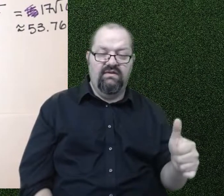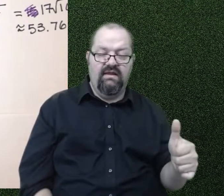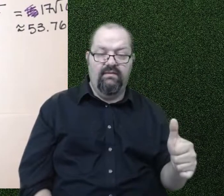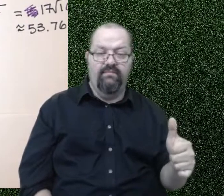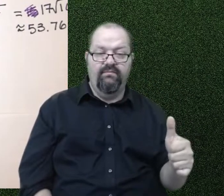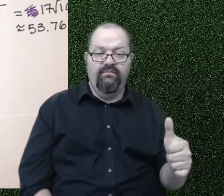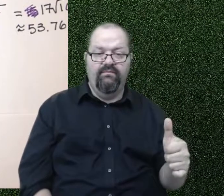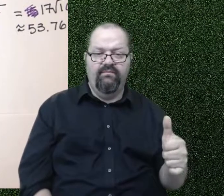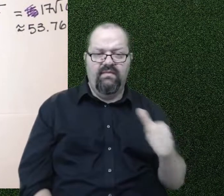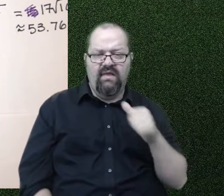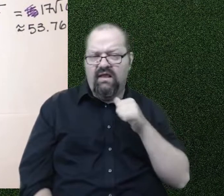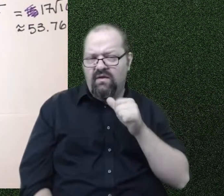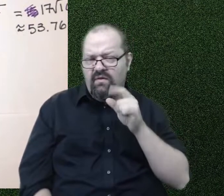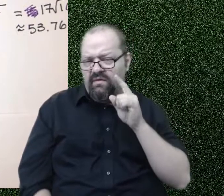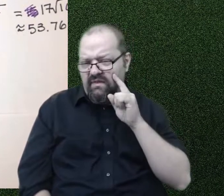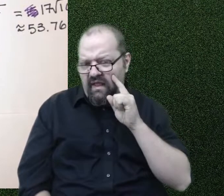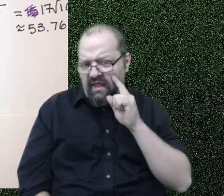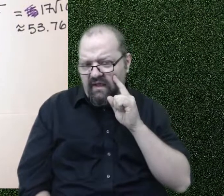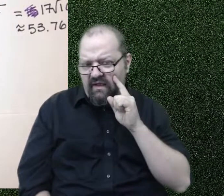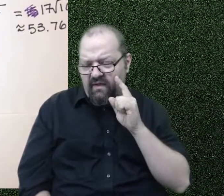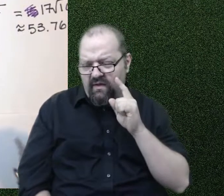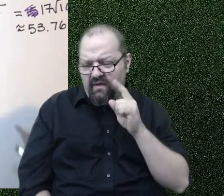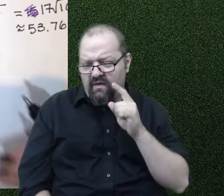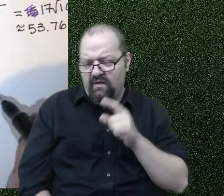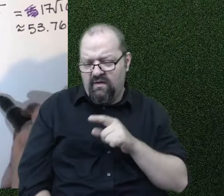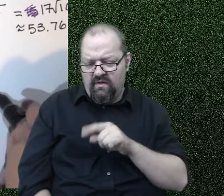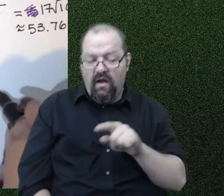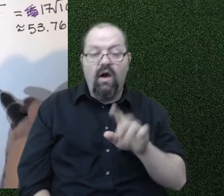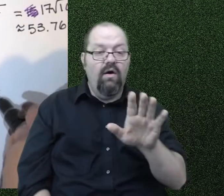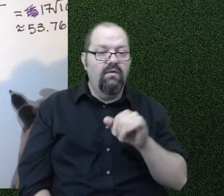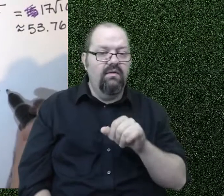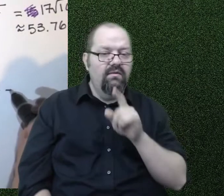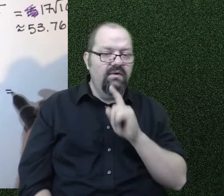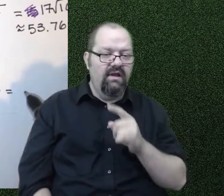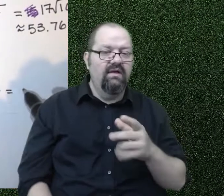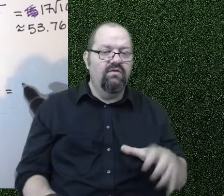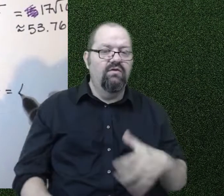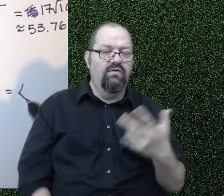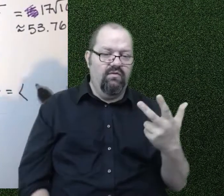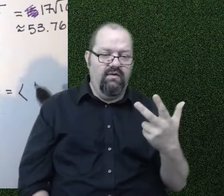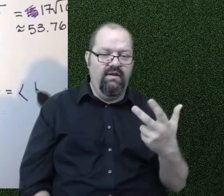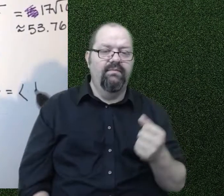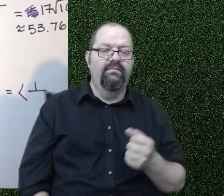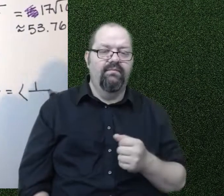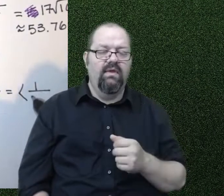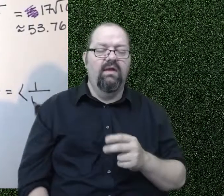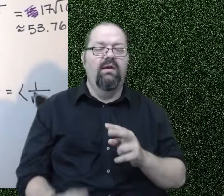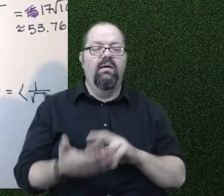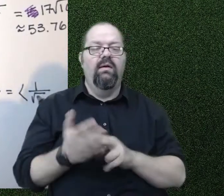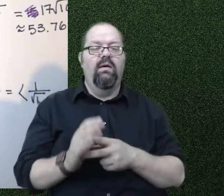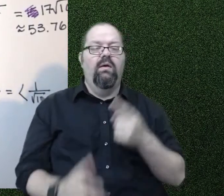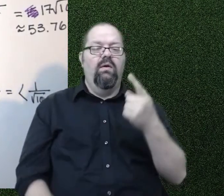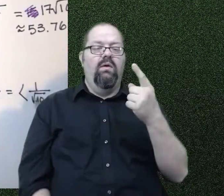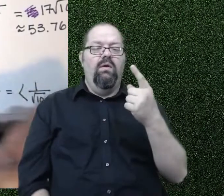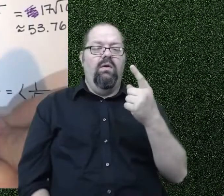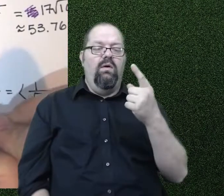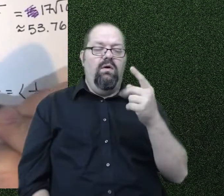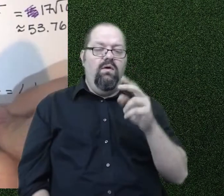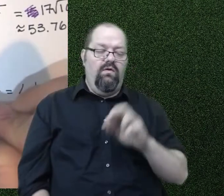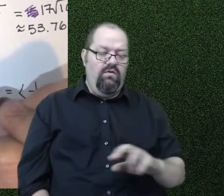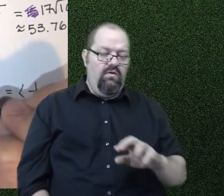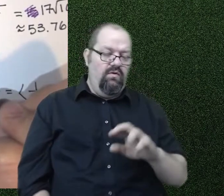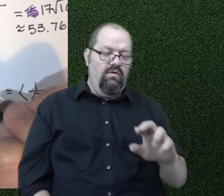I don't think 51 is divisible by 17. Oh, it is 3. So I get 1 over square root of 10